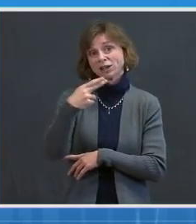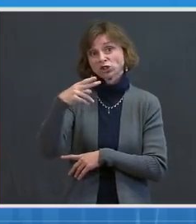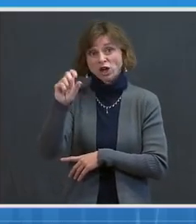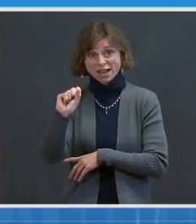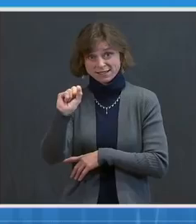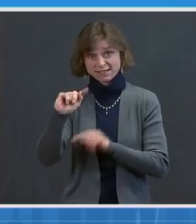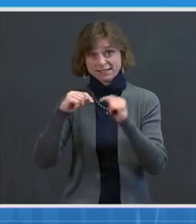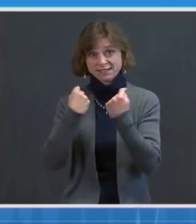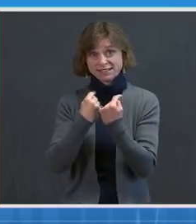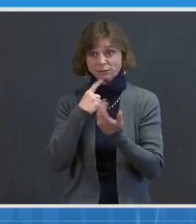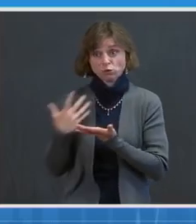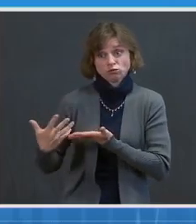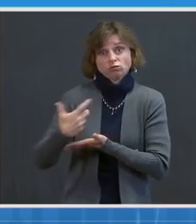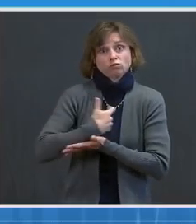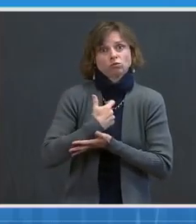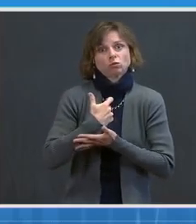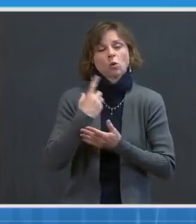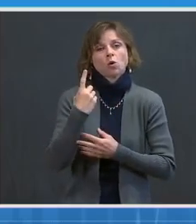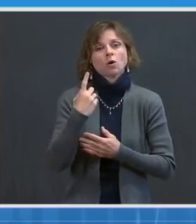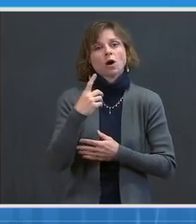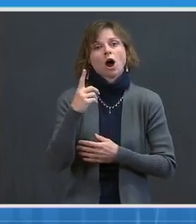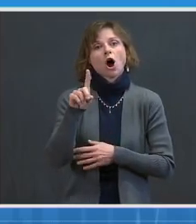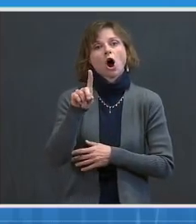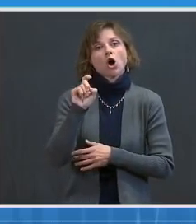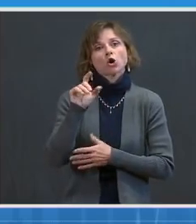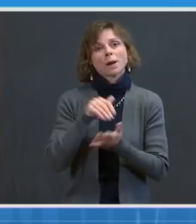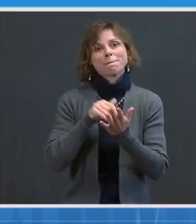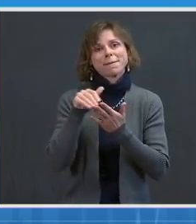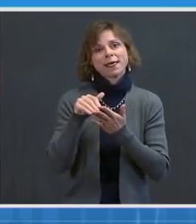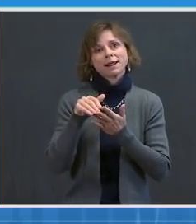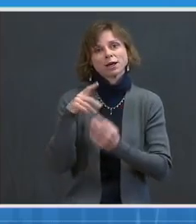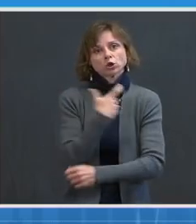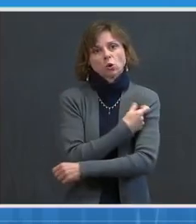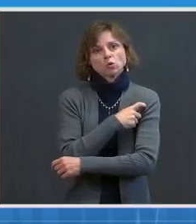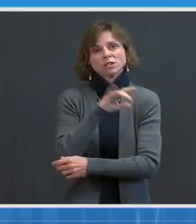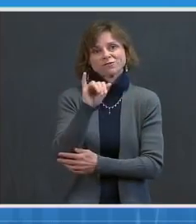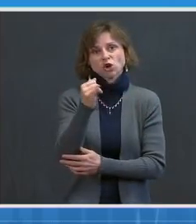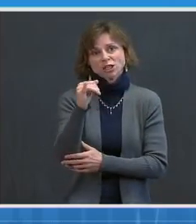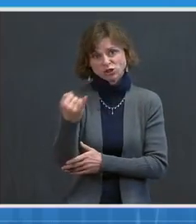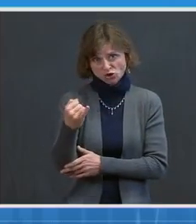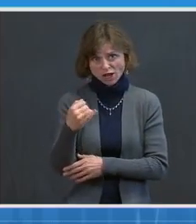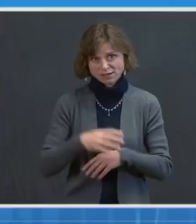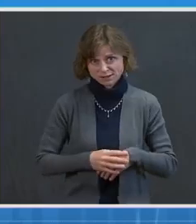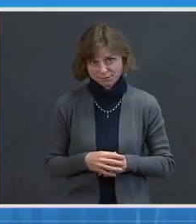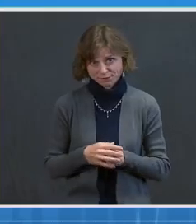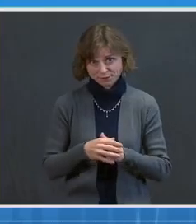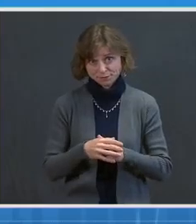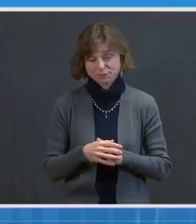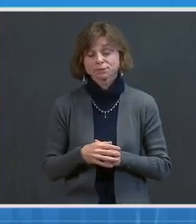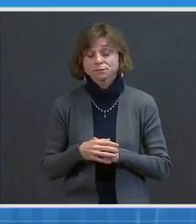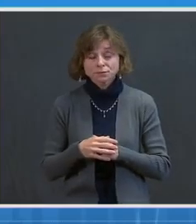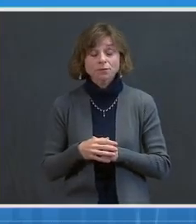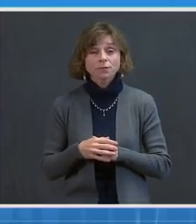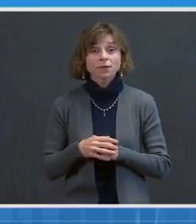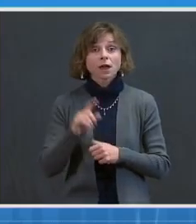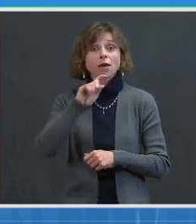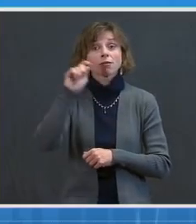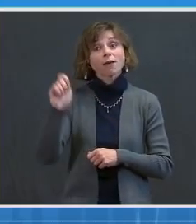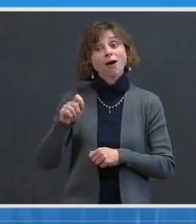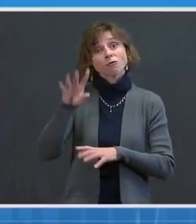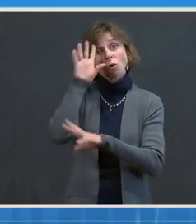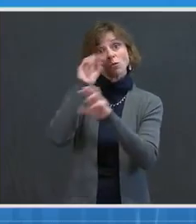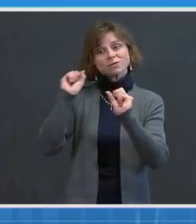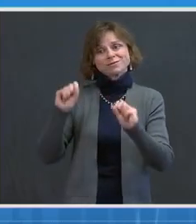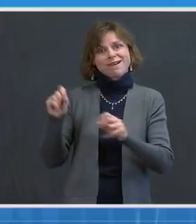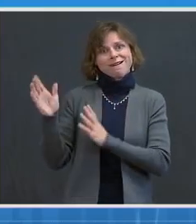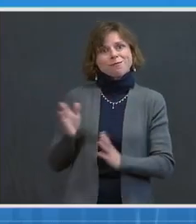of the Johnson & Johnson vaccine. This order allows for the President to plan for the future in the latter